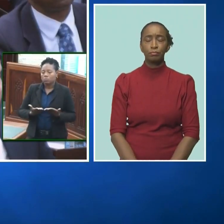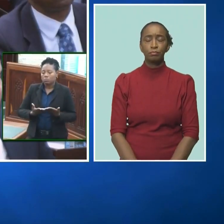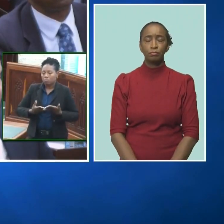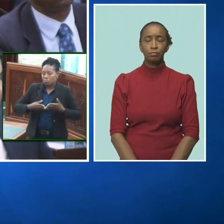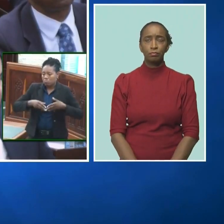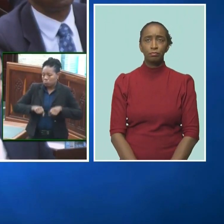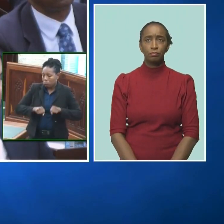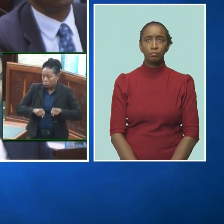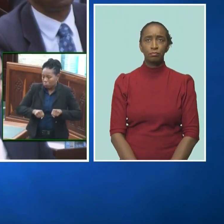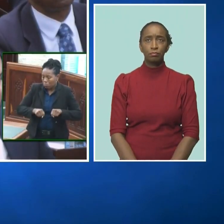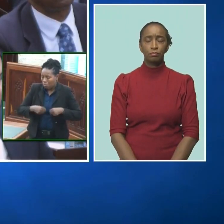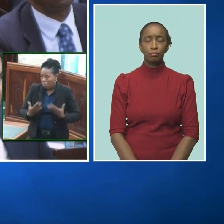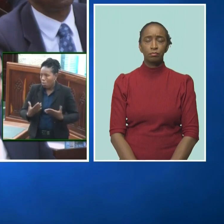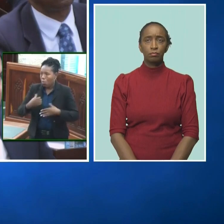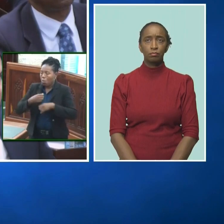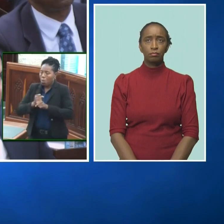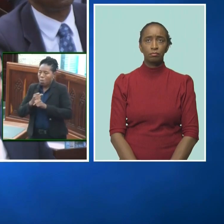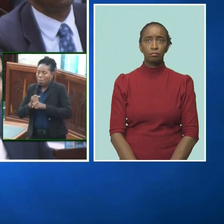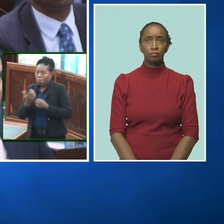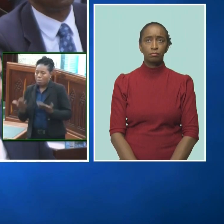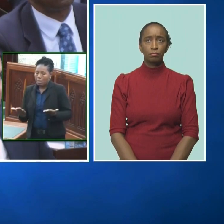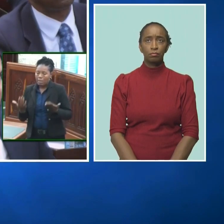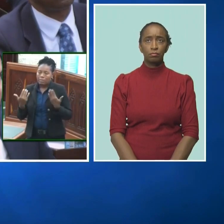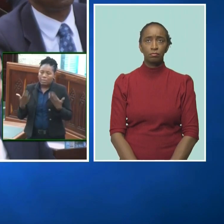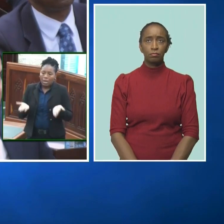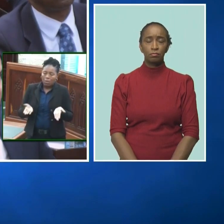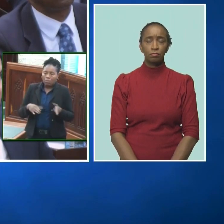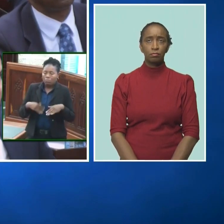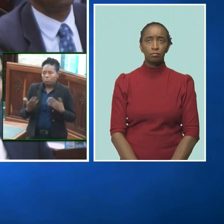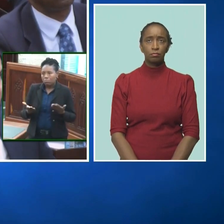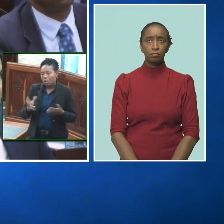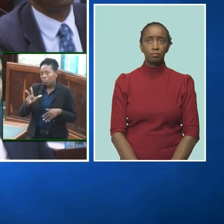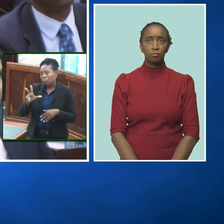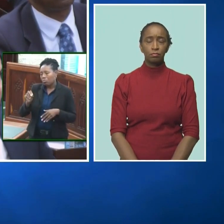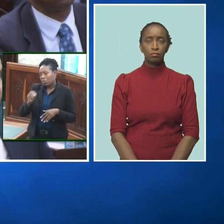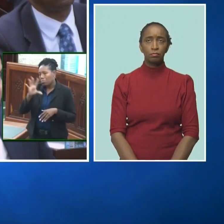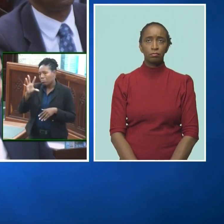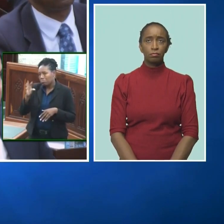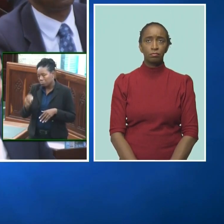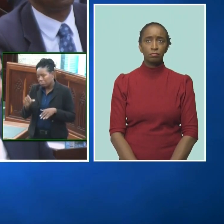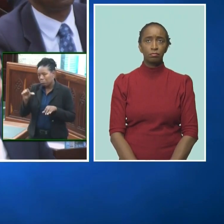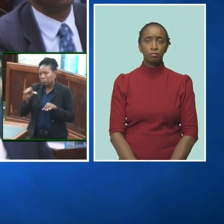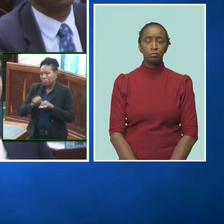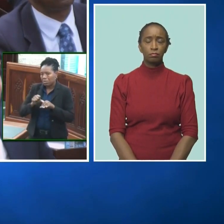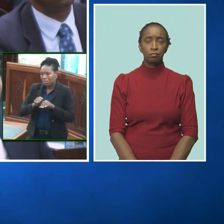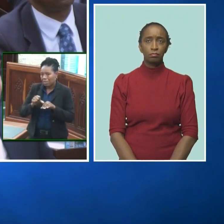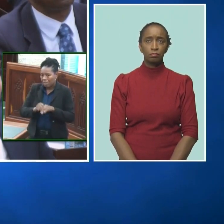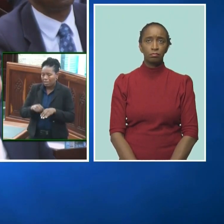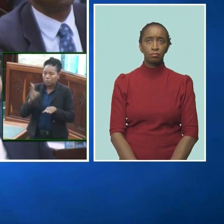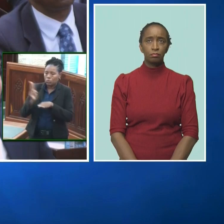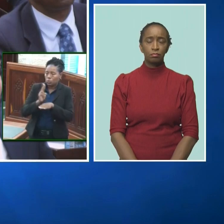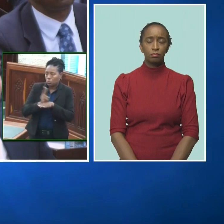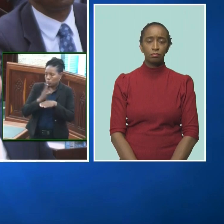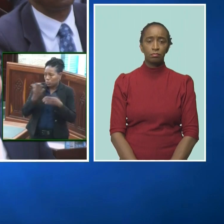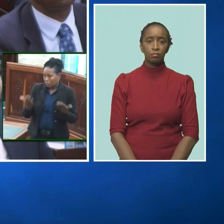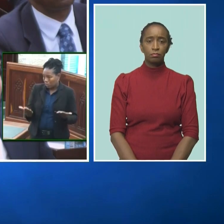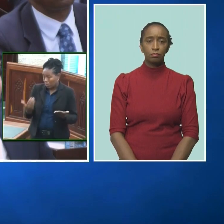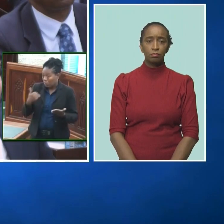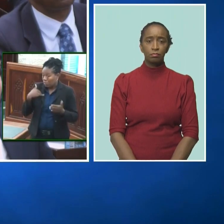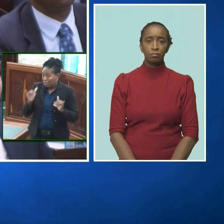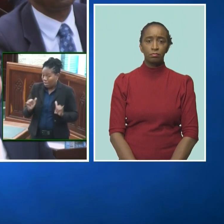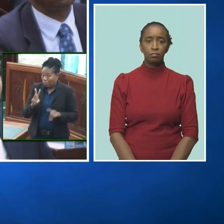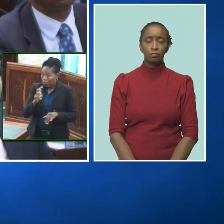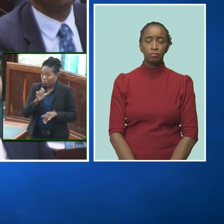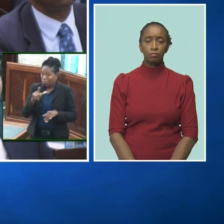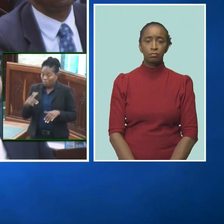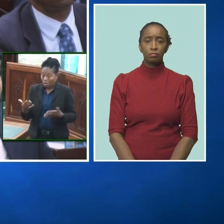to a point where now we supply approximately 30% of the gas that's consumed. We still do have the wells. We've invested